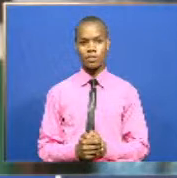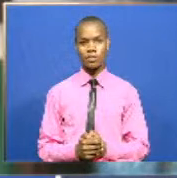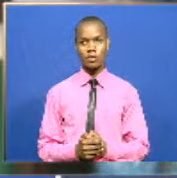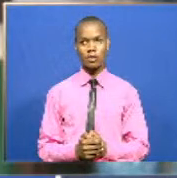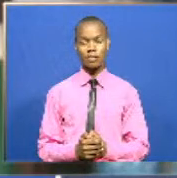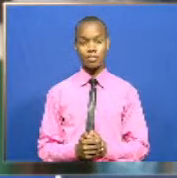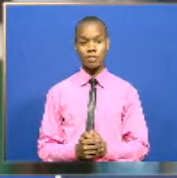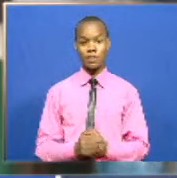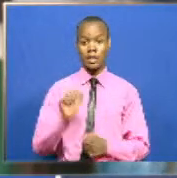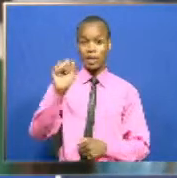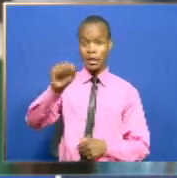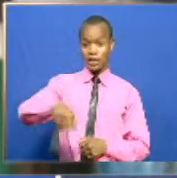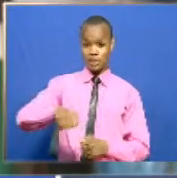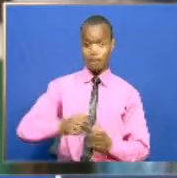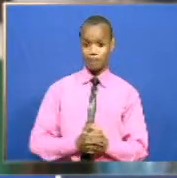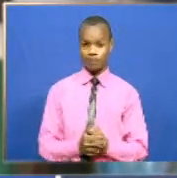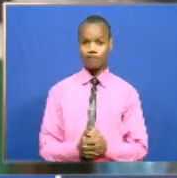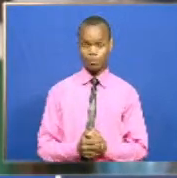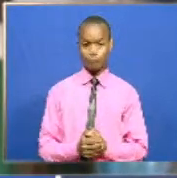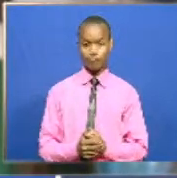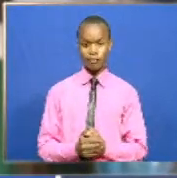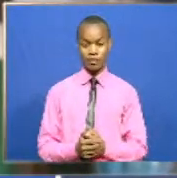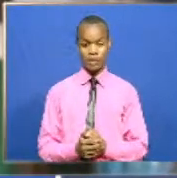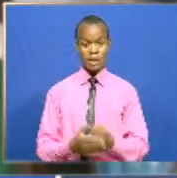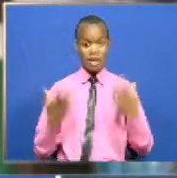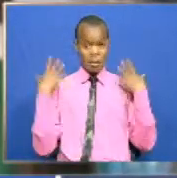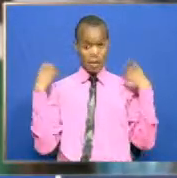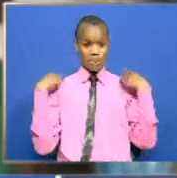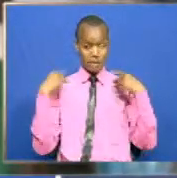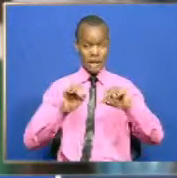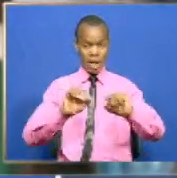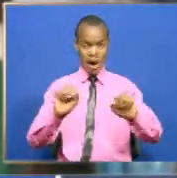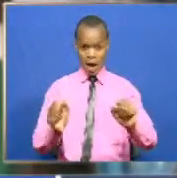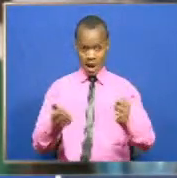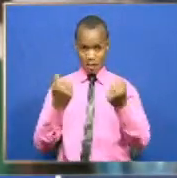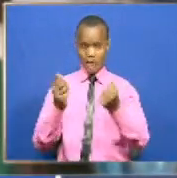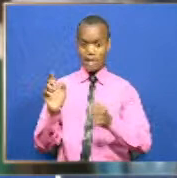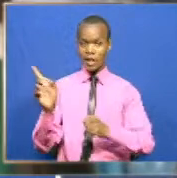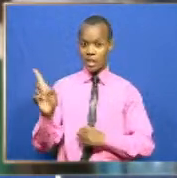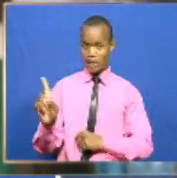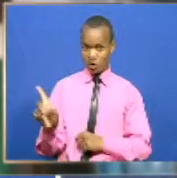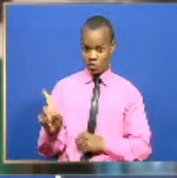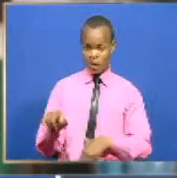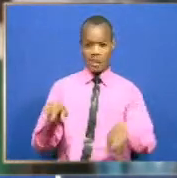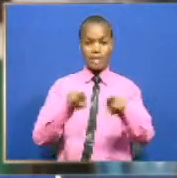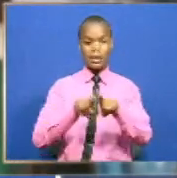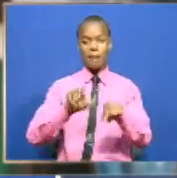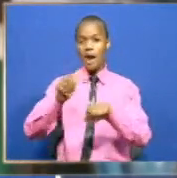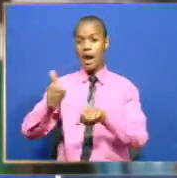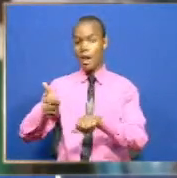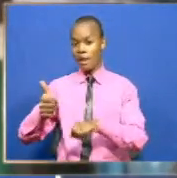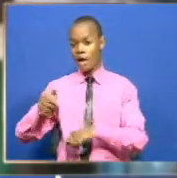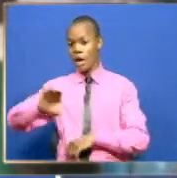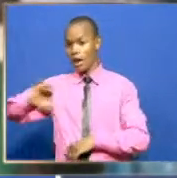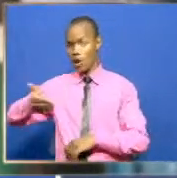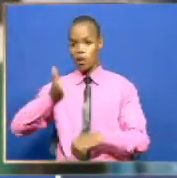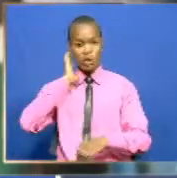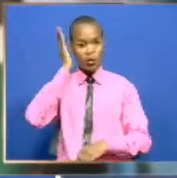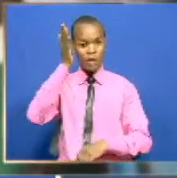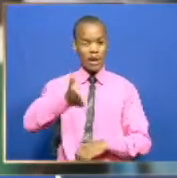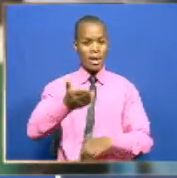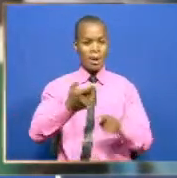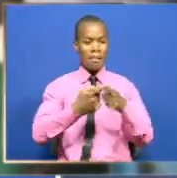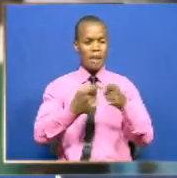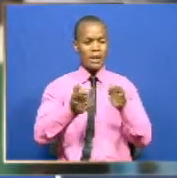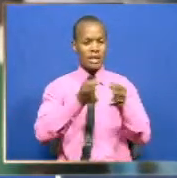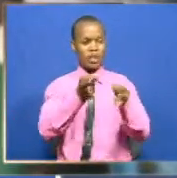Yes, Kabasa, it's an exercise that is kicking off in Nairobi and will be able also to be conducted in other counties. But then the question is, will we be able to handle these